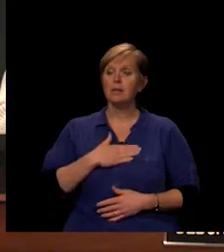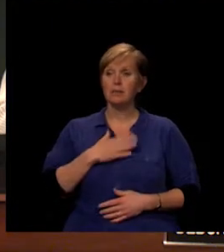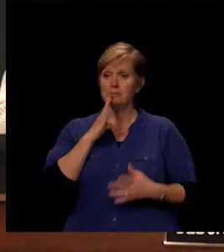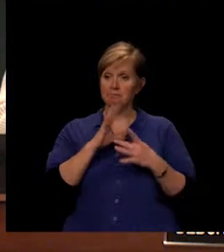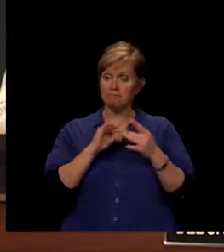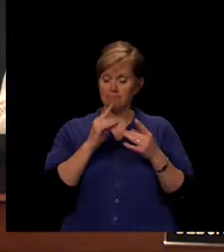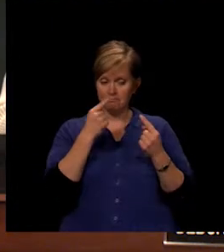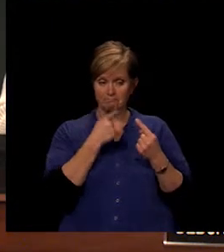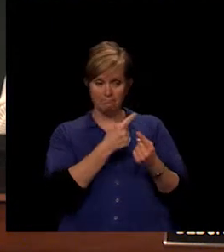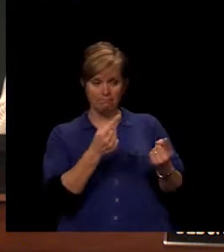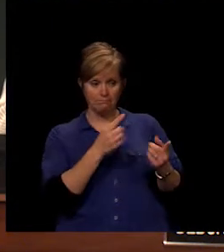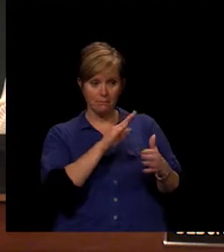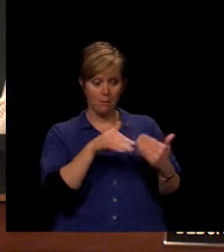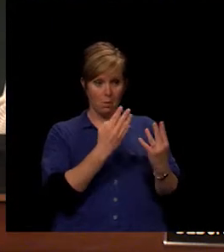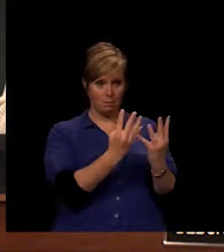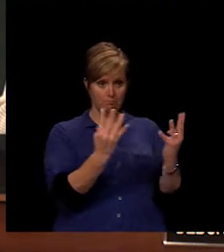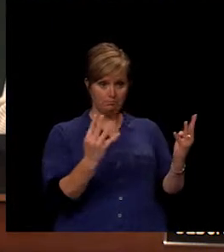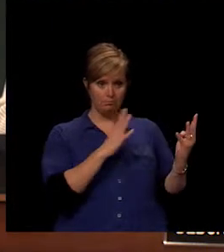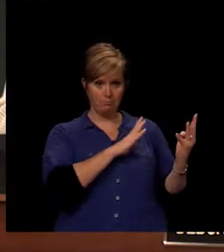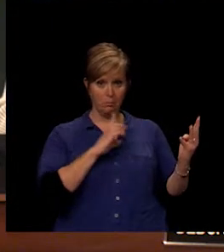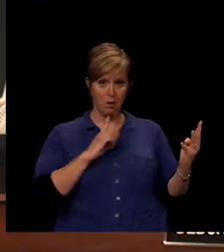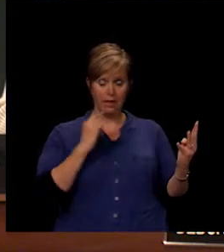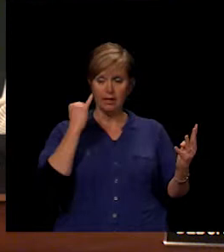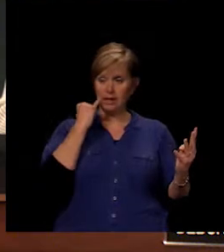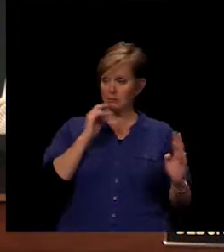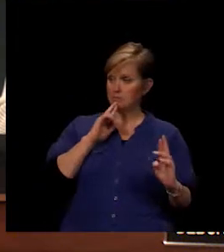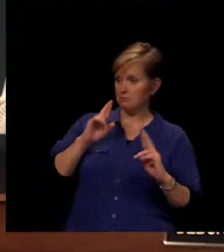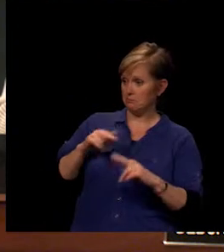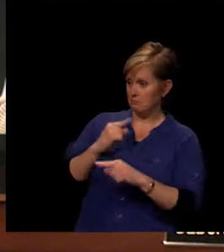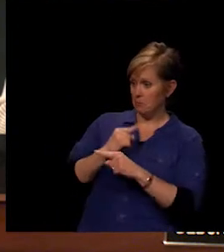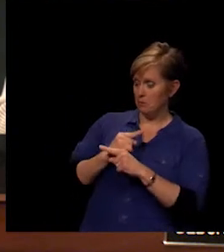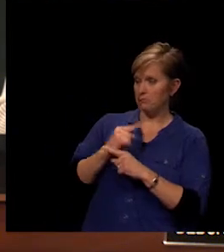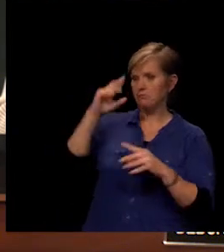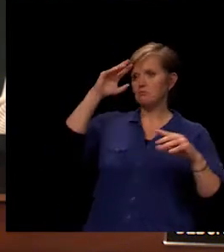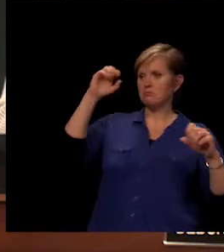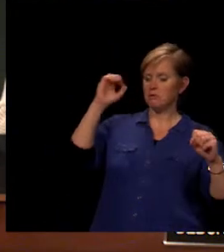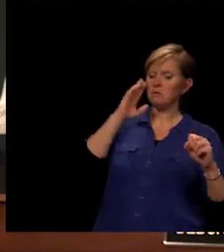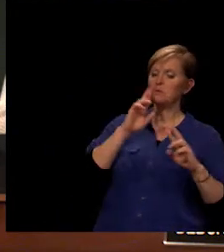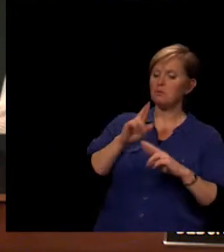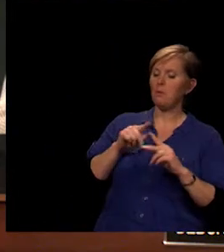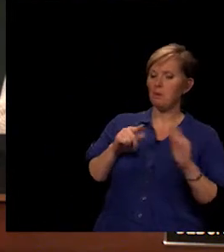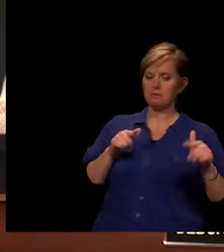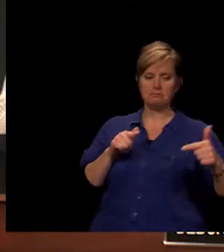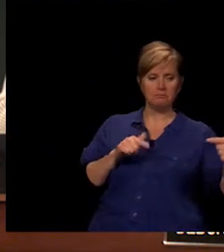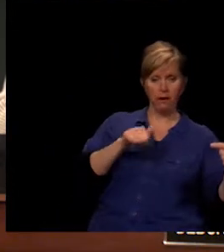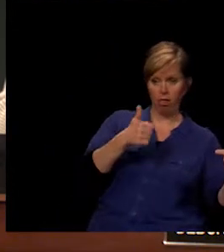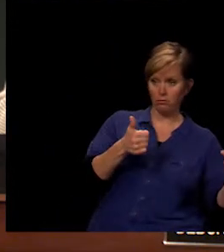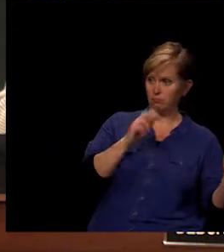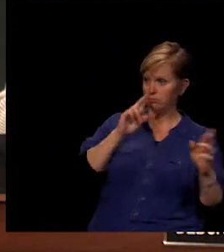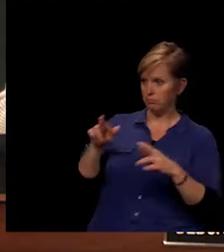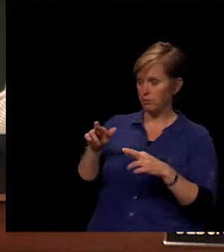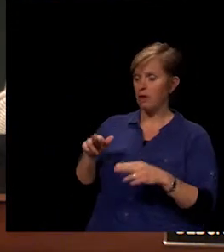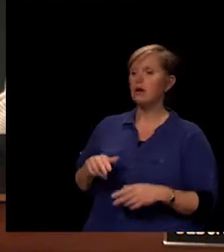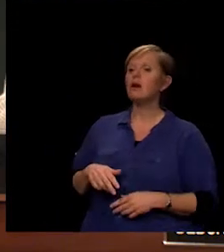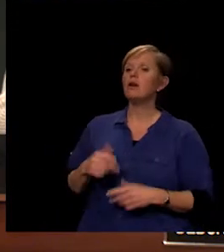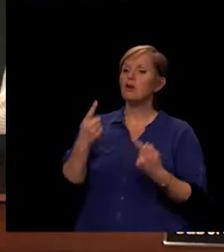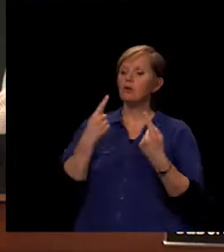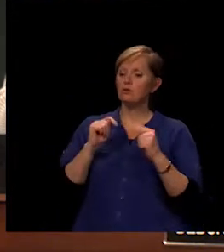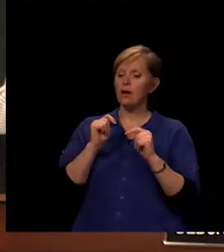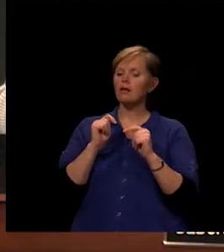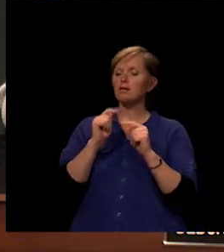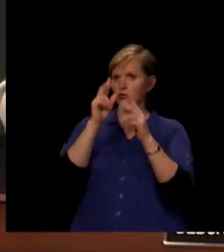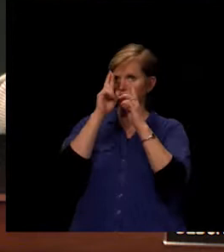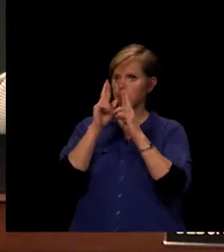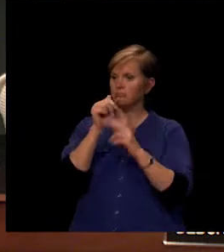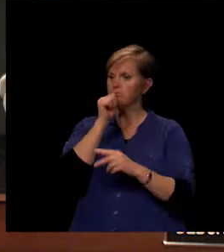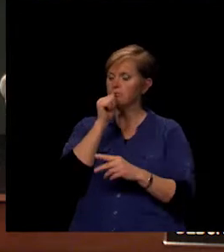comments to the entire board. If a response is appropriate, the president will respond or refer to another individual. In an effort to respect privacy, we ask